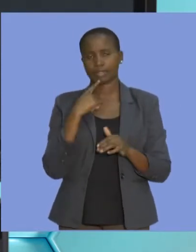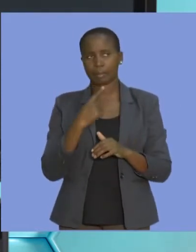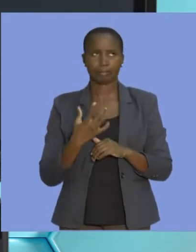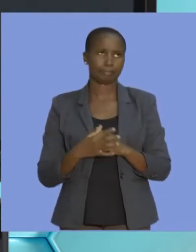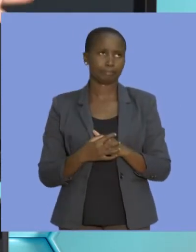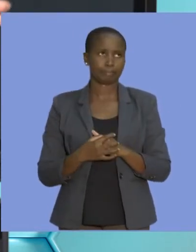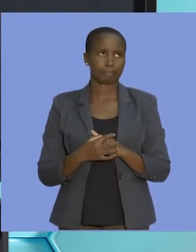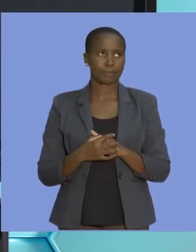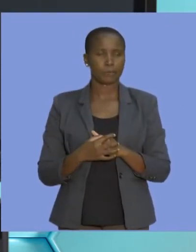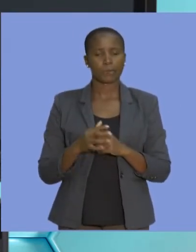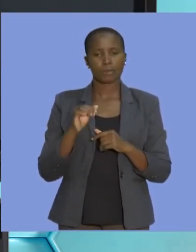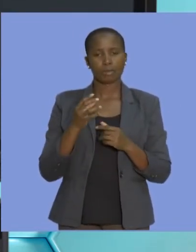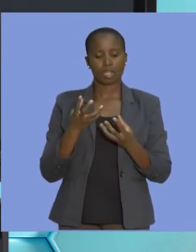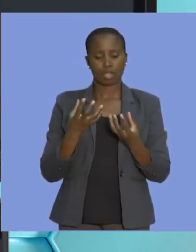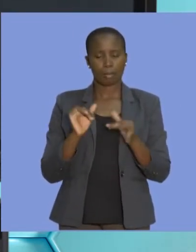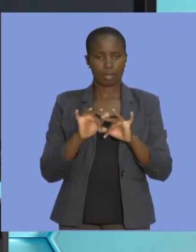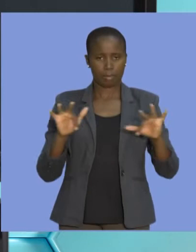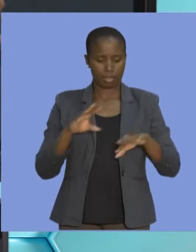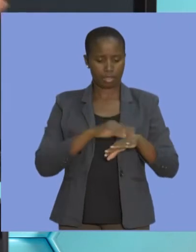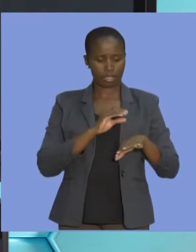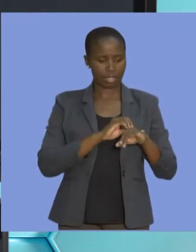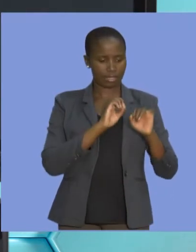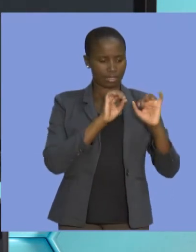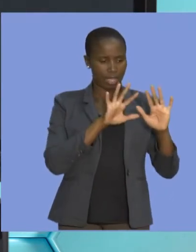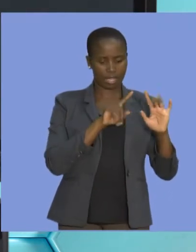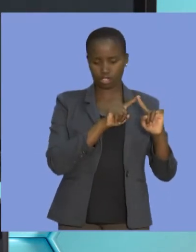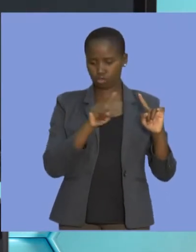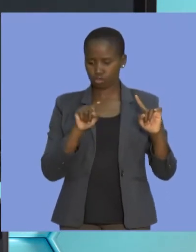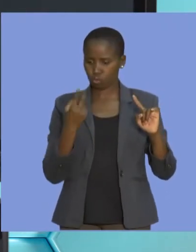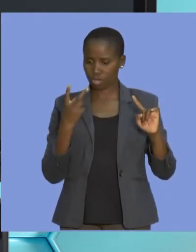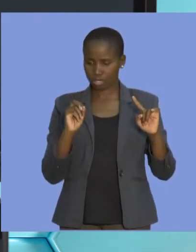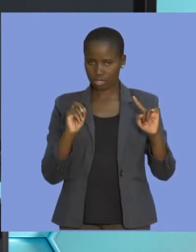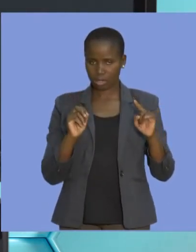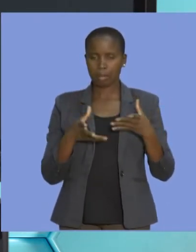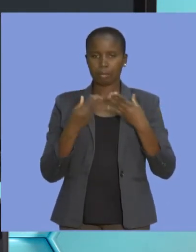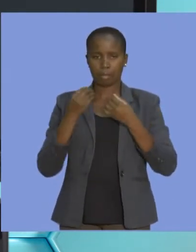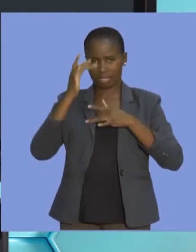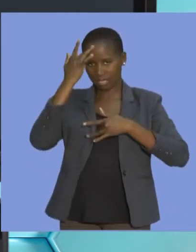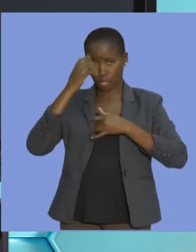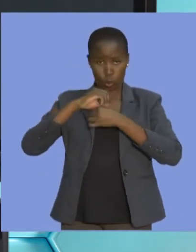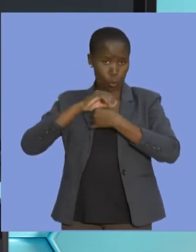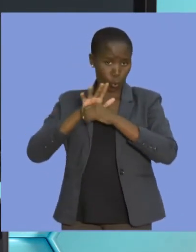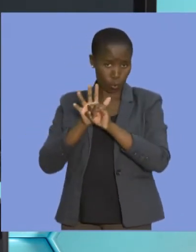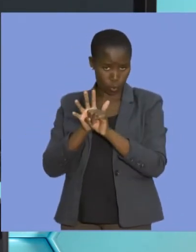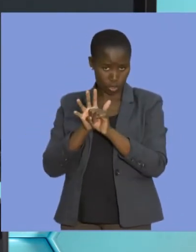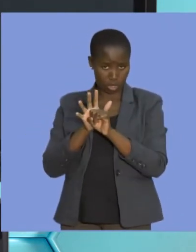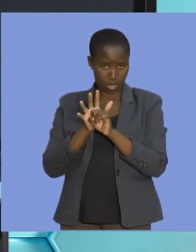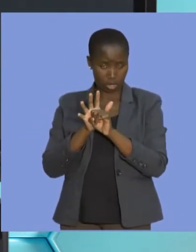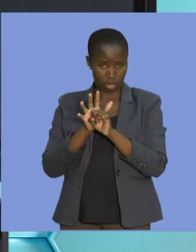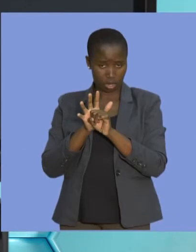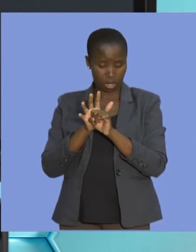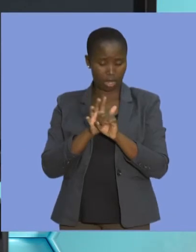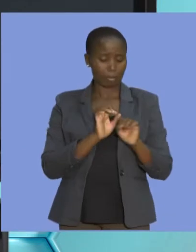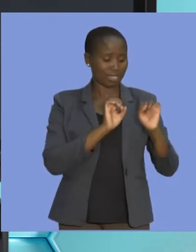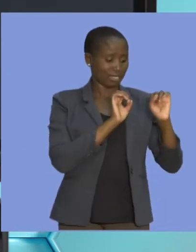between the age of 10 to 20 with COVID positive, 10 to 20, that's an interval. Okay, you can